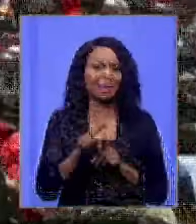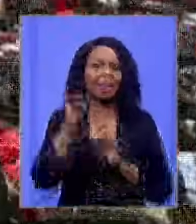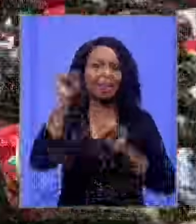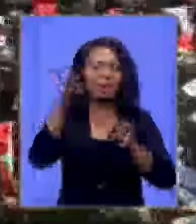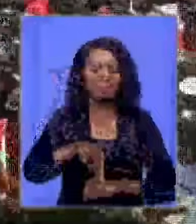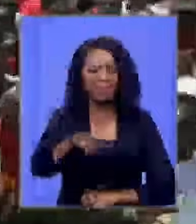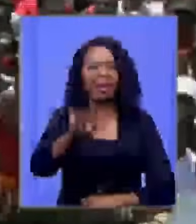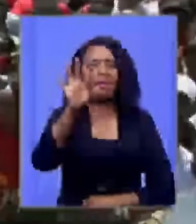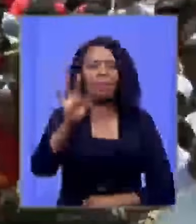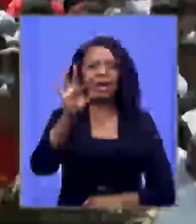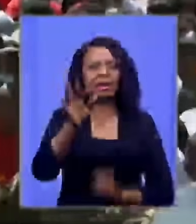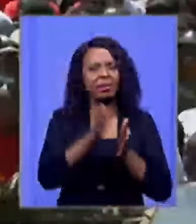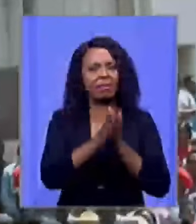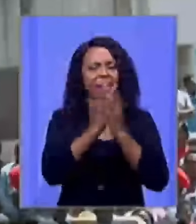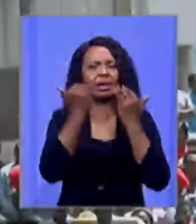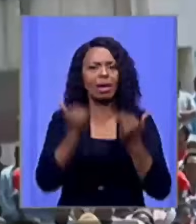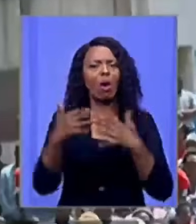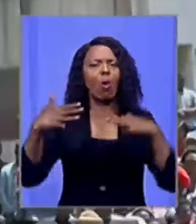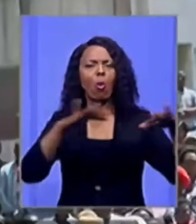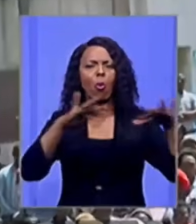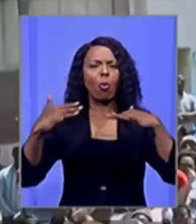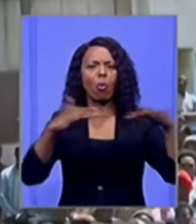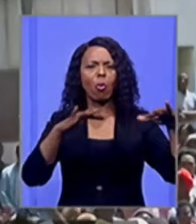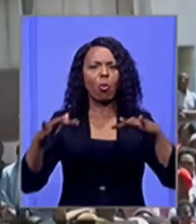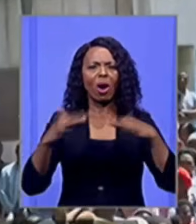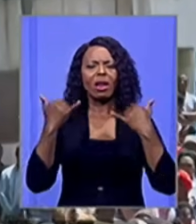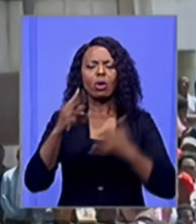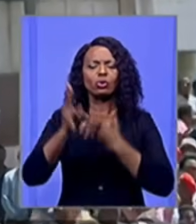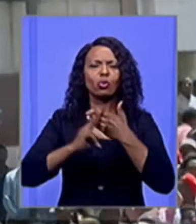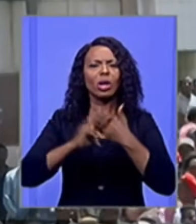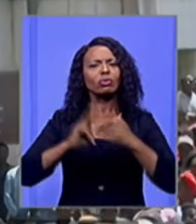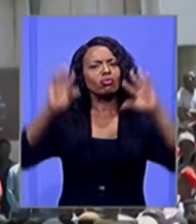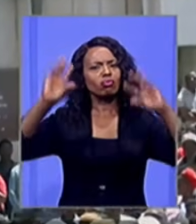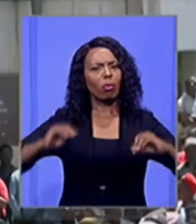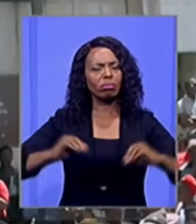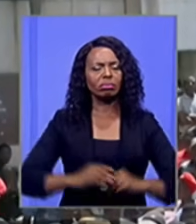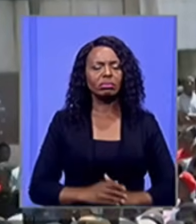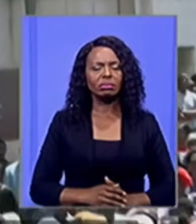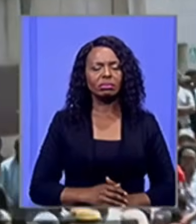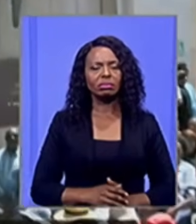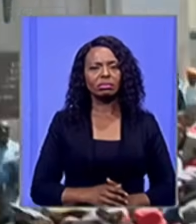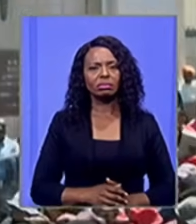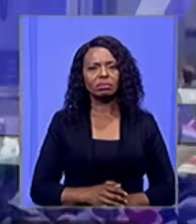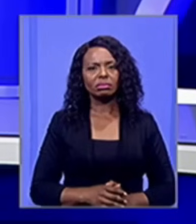Mantaha ho etsa kgoeletso ya hore ntwa e seng e nkile dibeke tse ka bang tse pedi e kupa e fele.